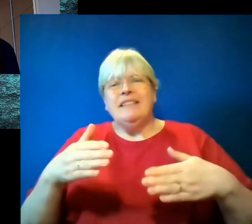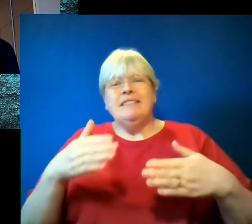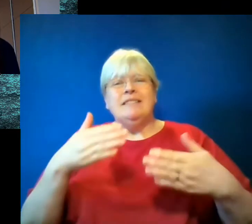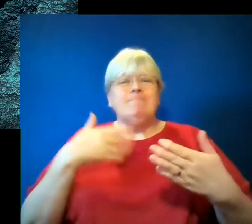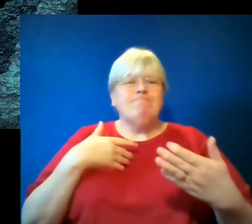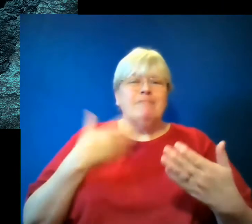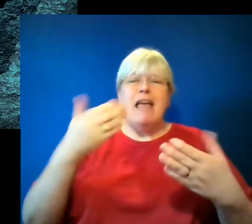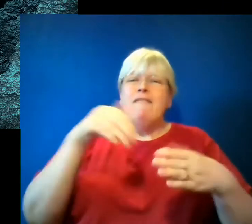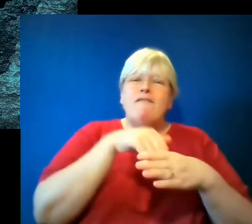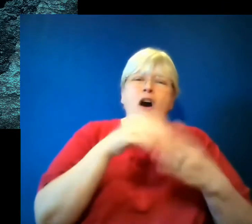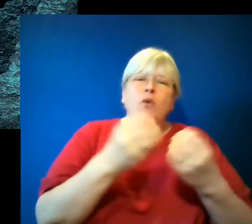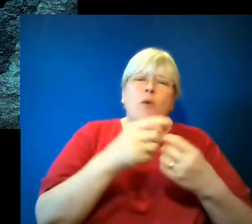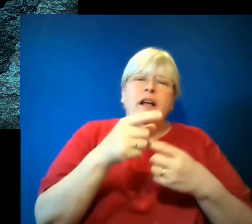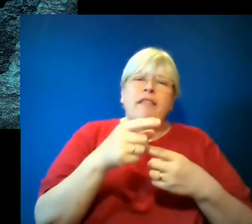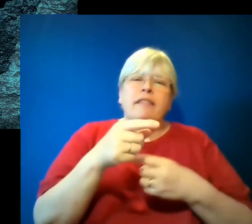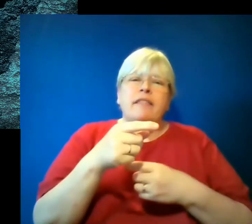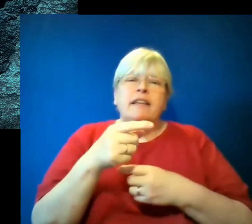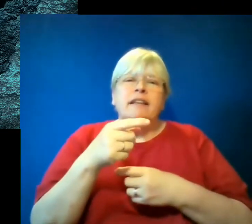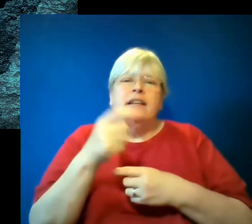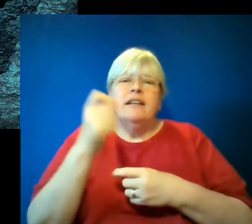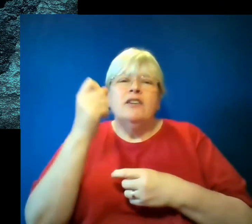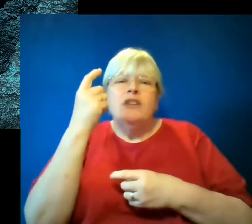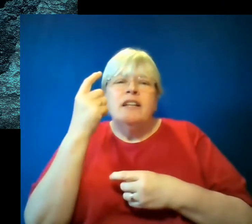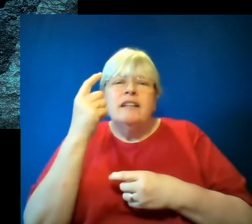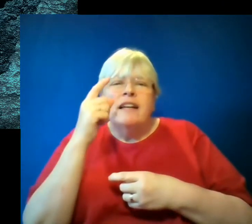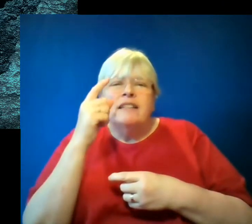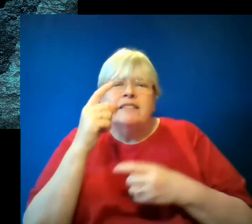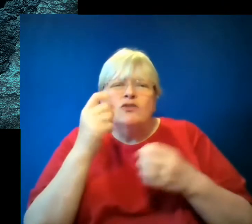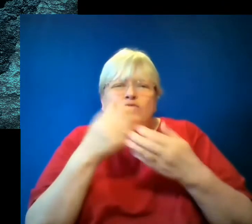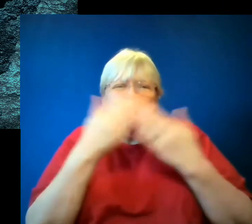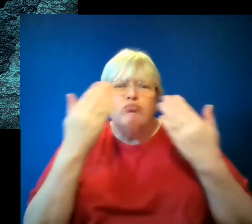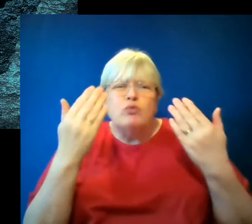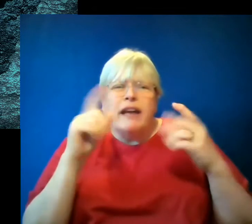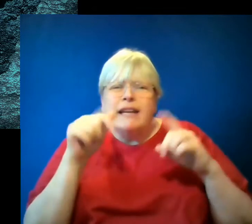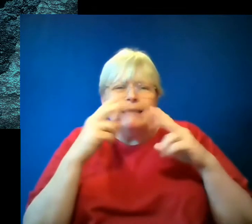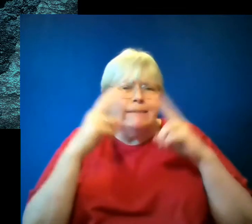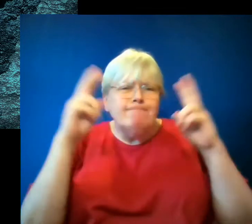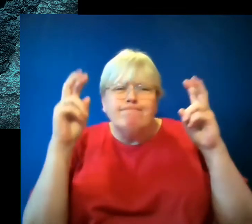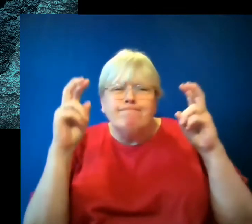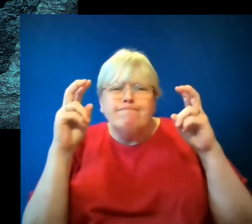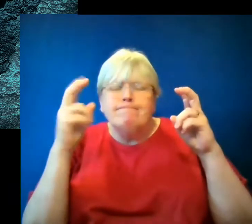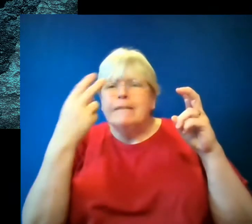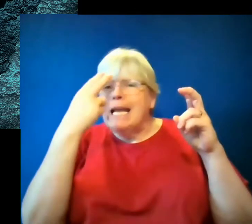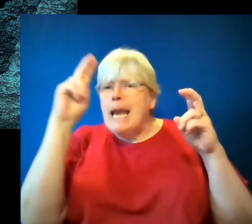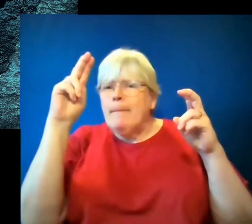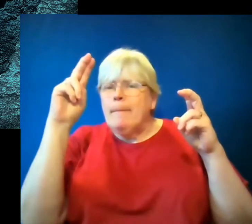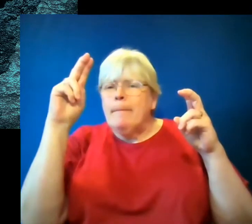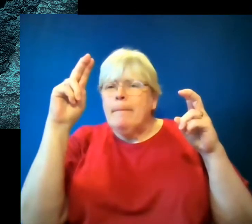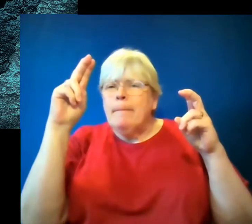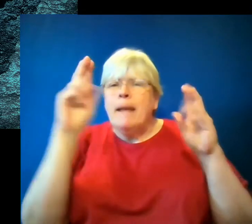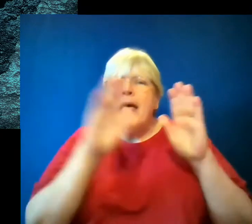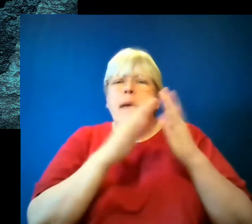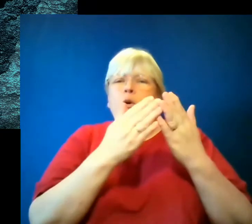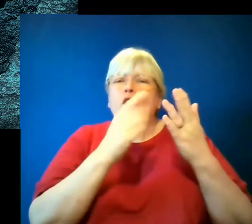with. And I realise it's probably not going to show up particularly well, but it's called The Book of